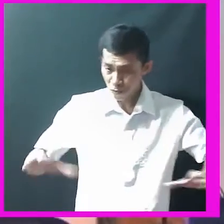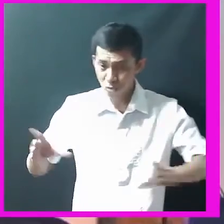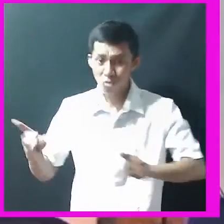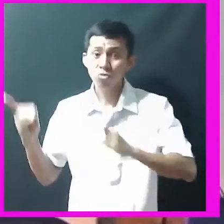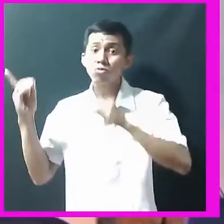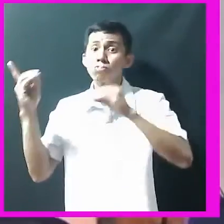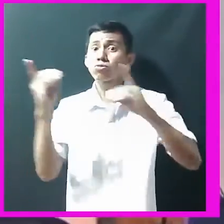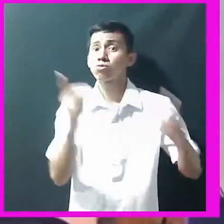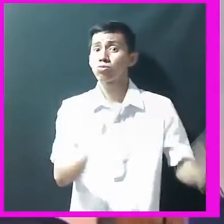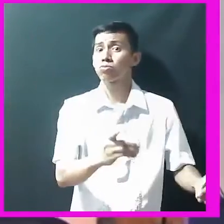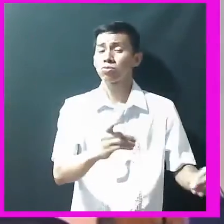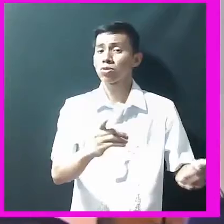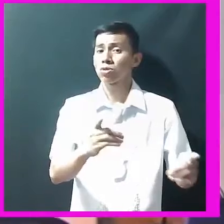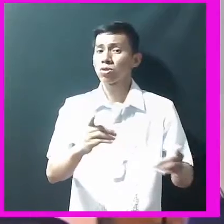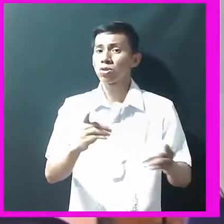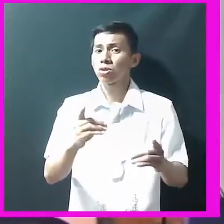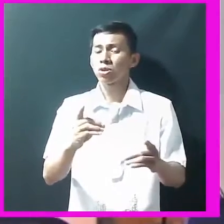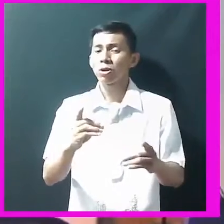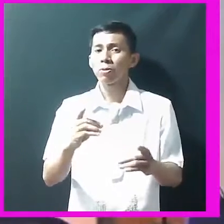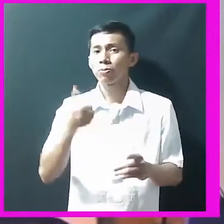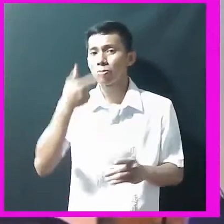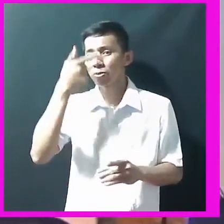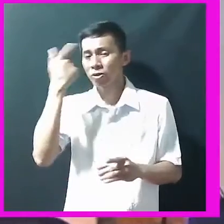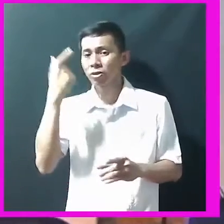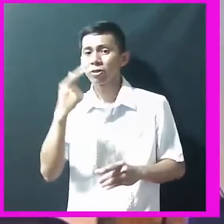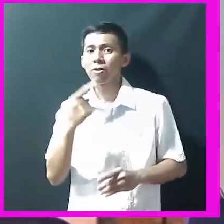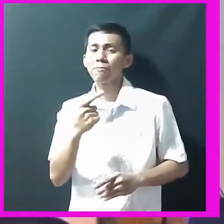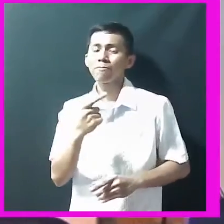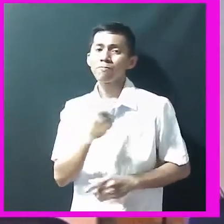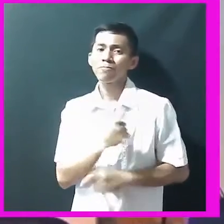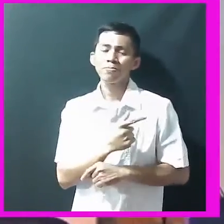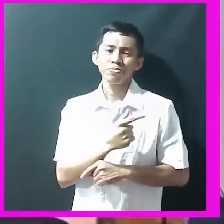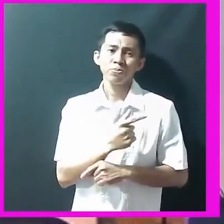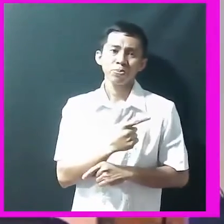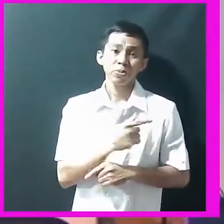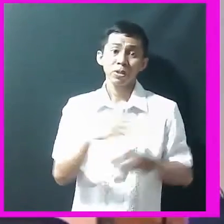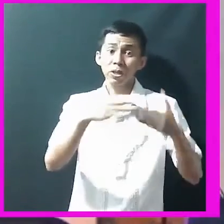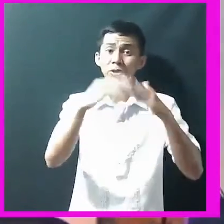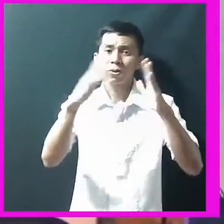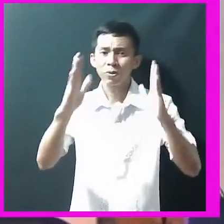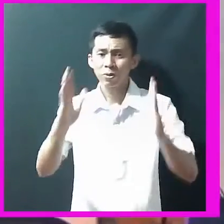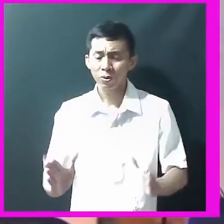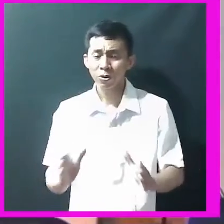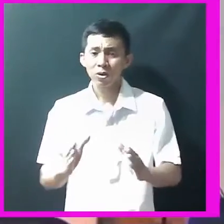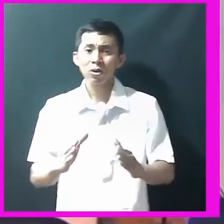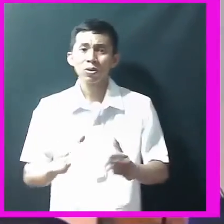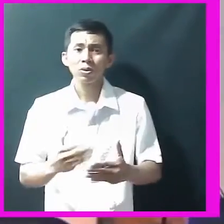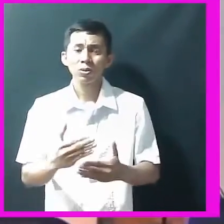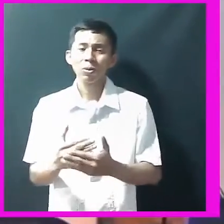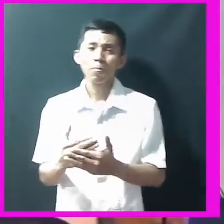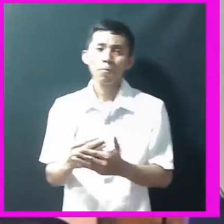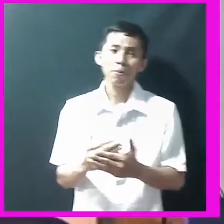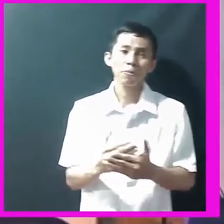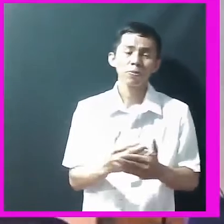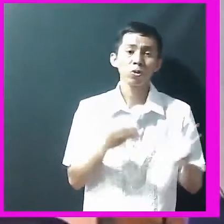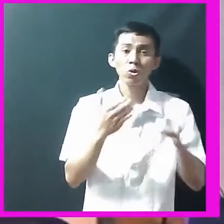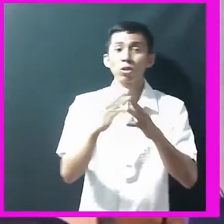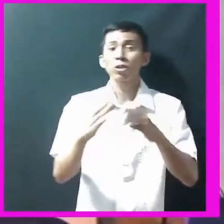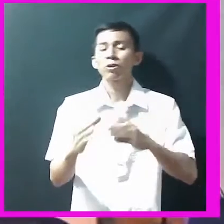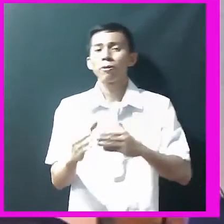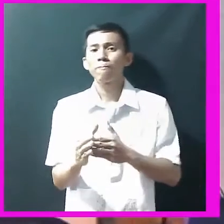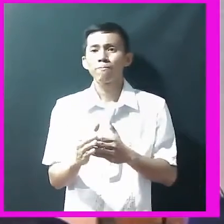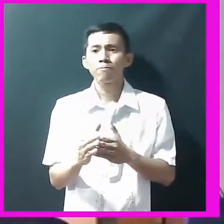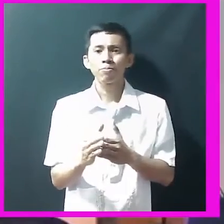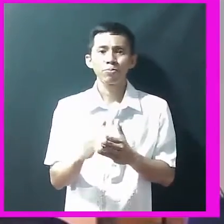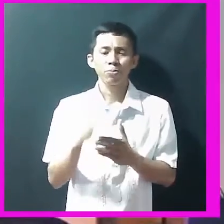delivered. The custody of the kids. It considers the truth behind the pain and suffering in the